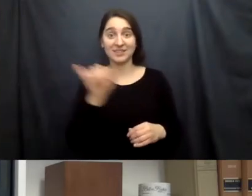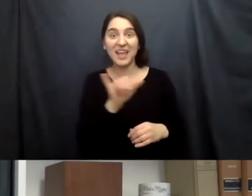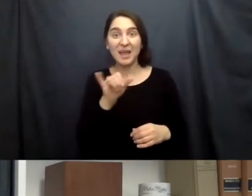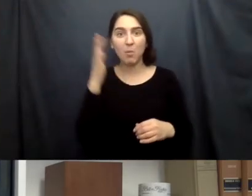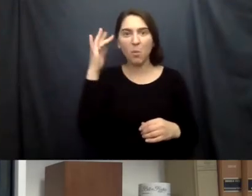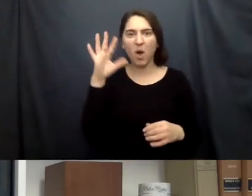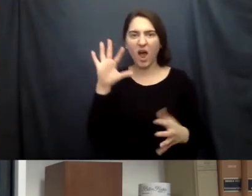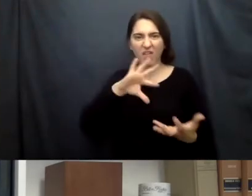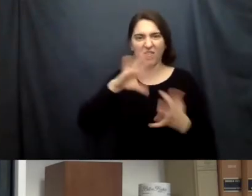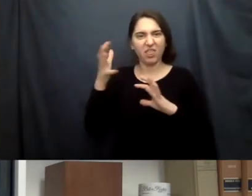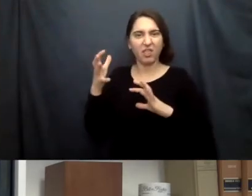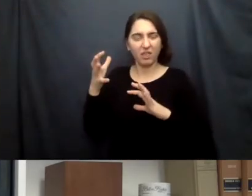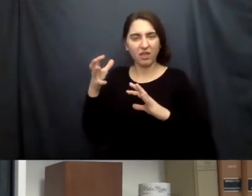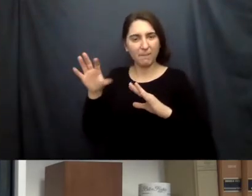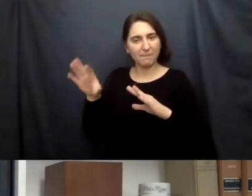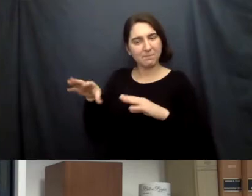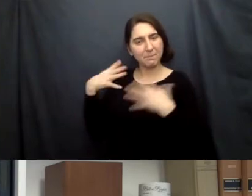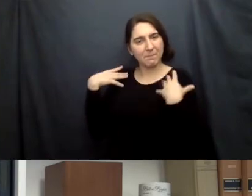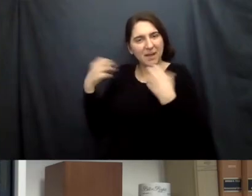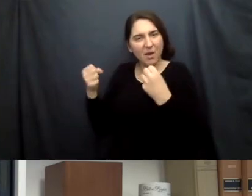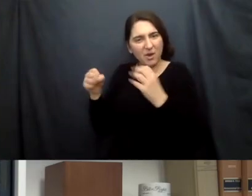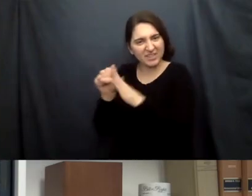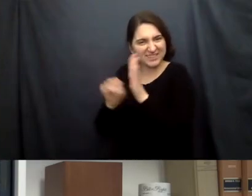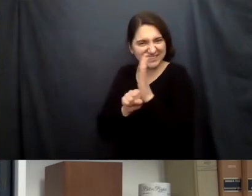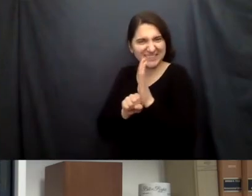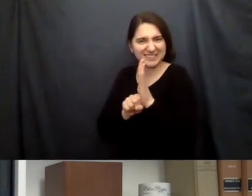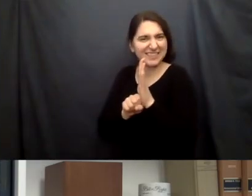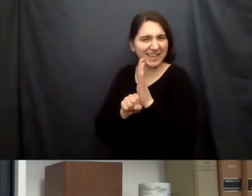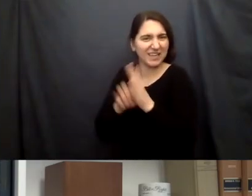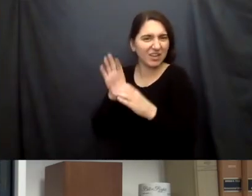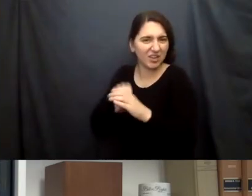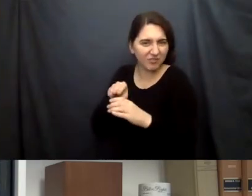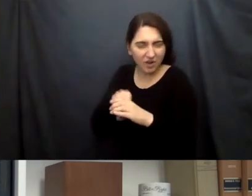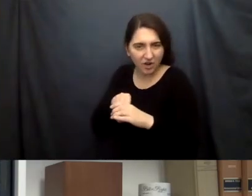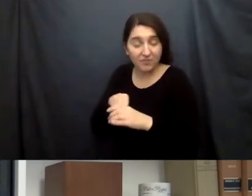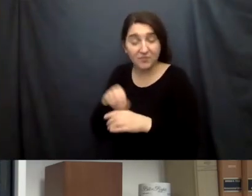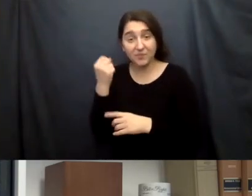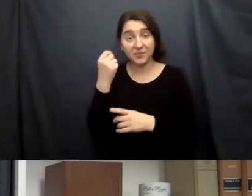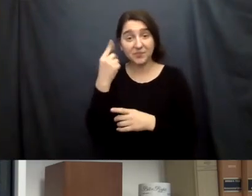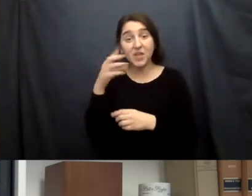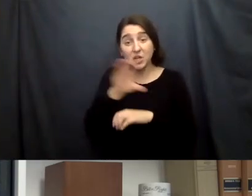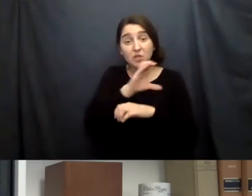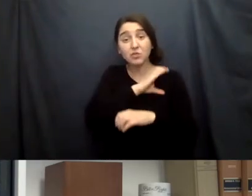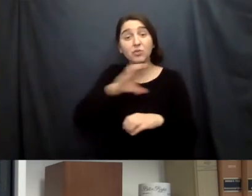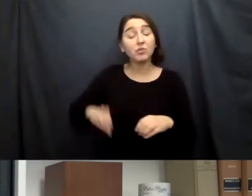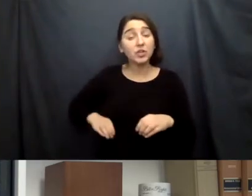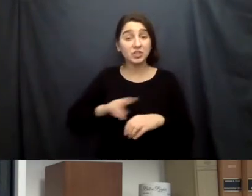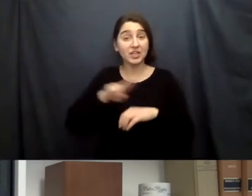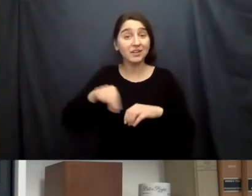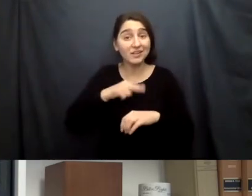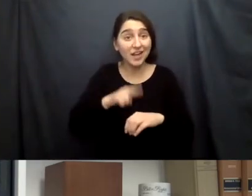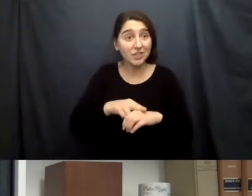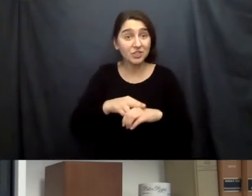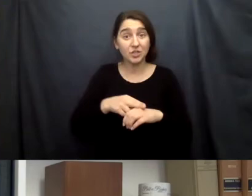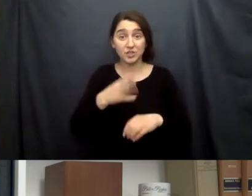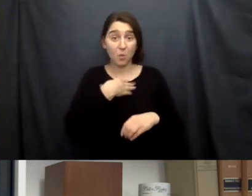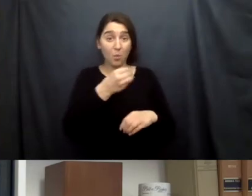Christians like us when our faith is co-opted and distorted to bend to the power and the purposes of the